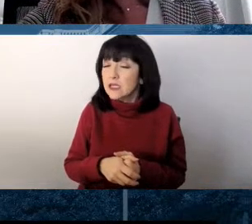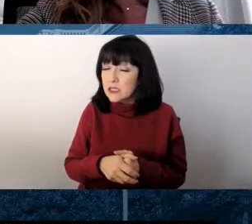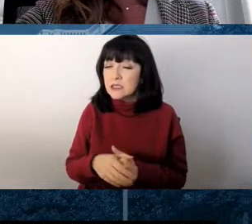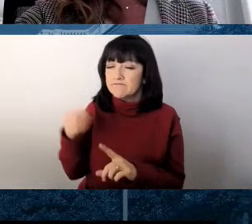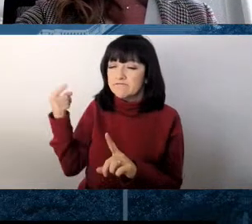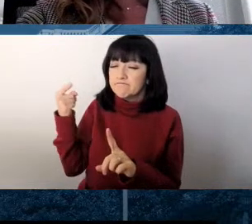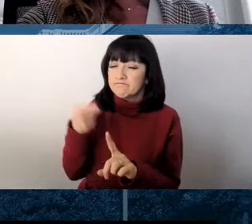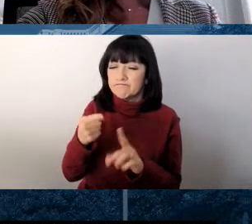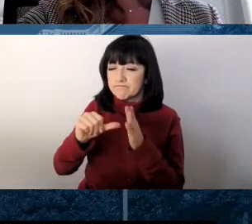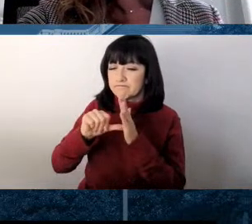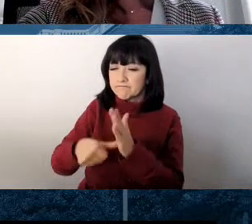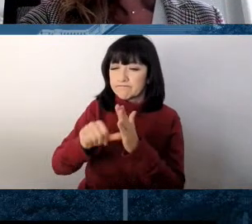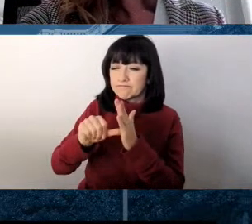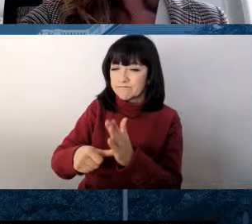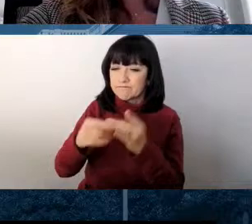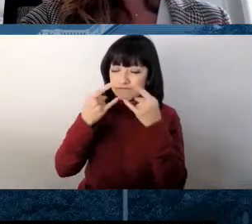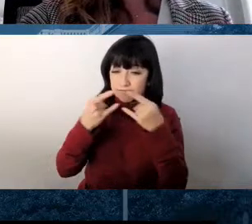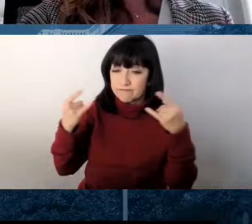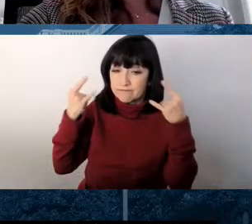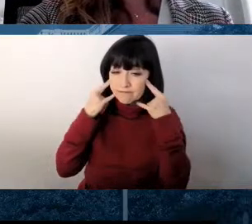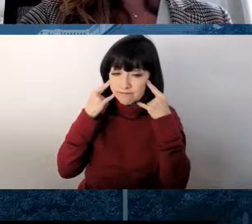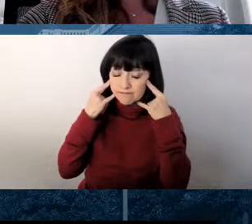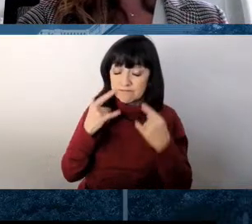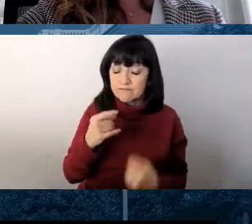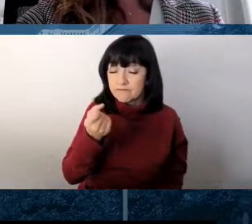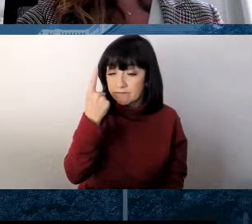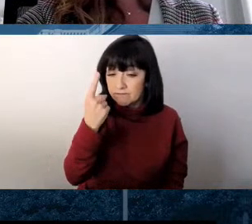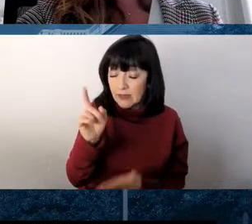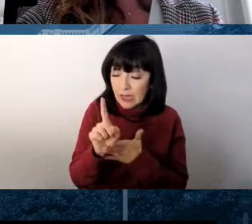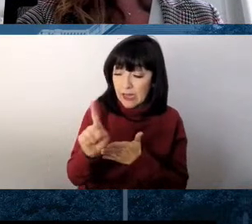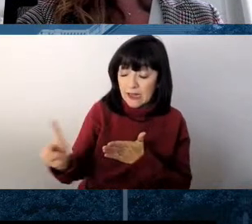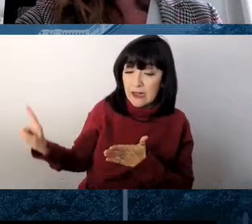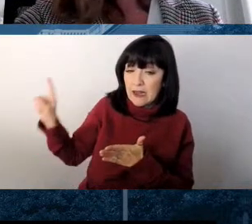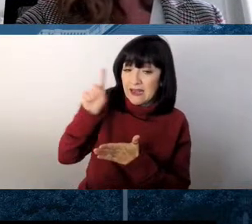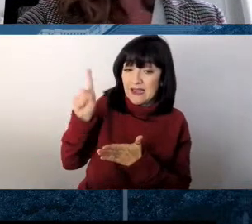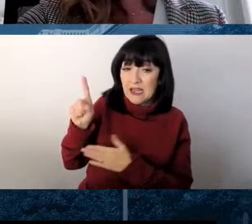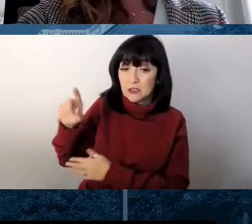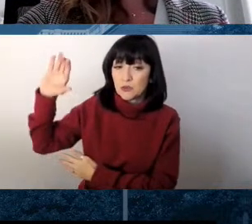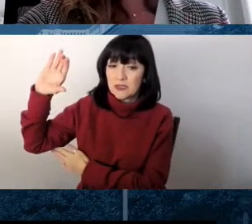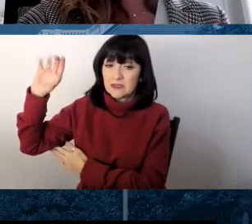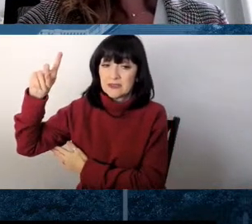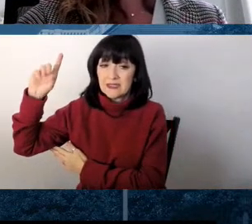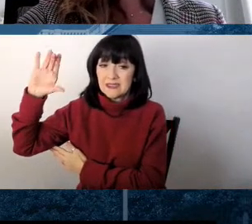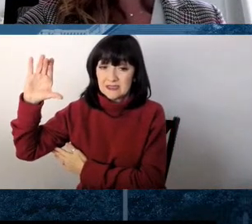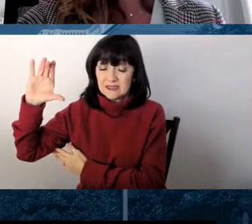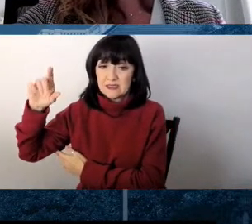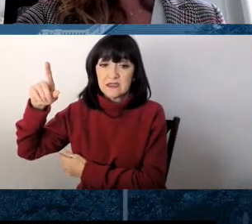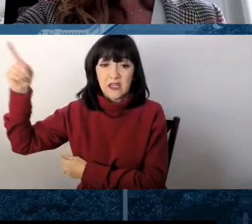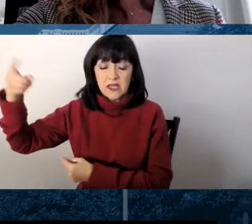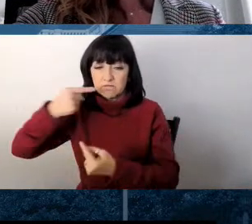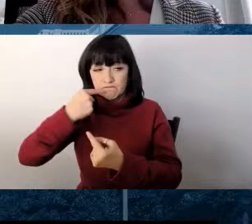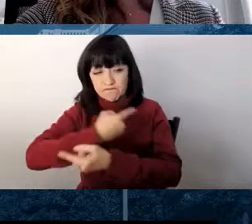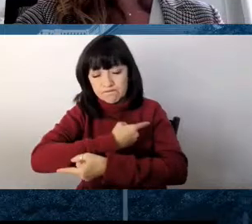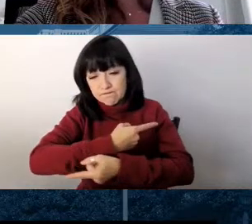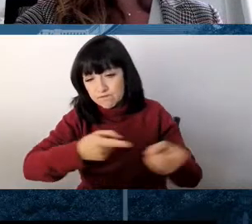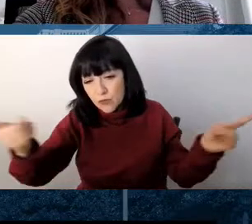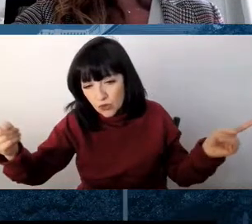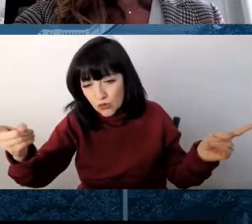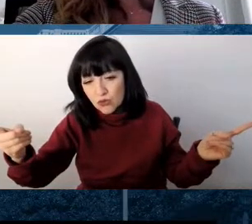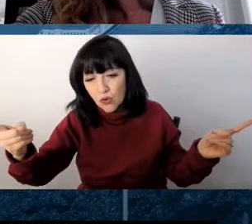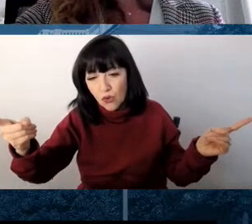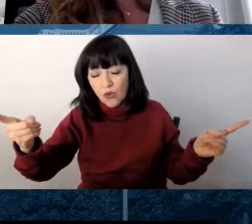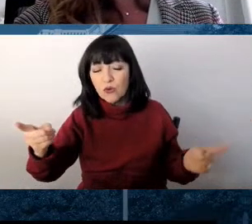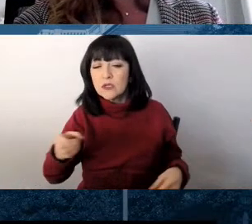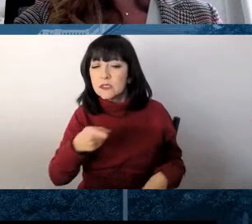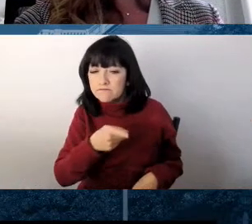about the announcement from CDC late last week, expanding their mask recommendations to emphasize protection, fit,